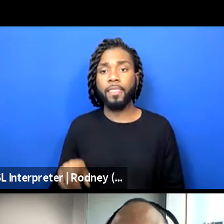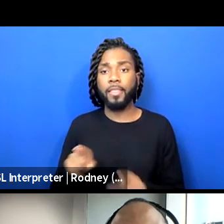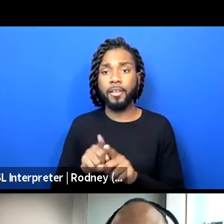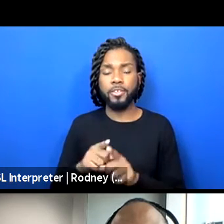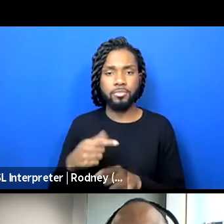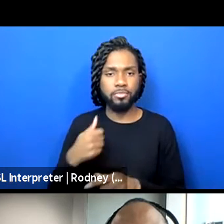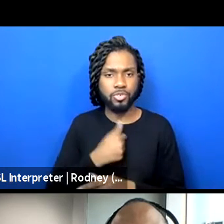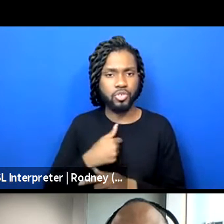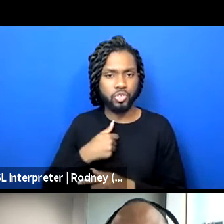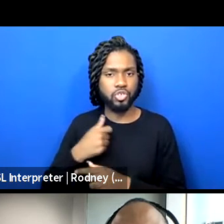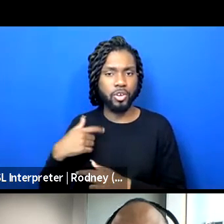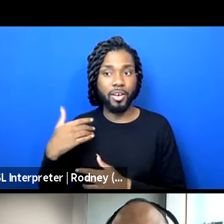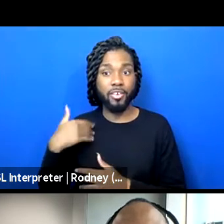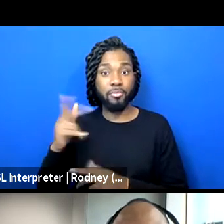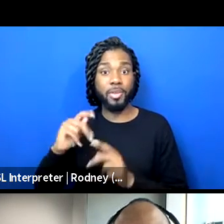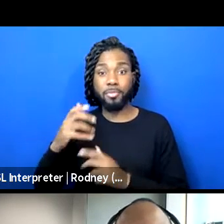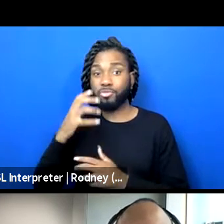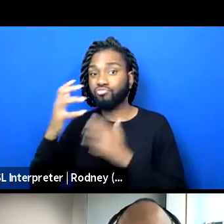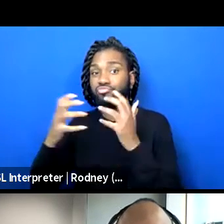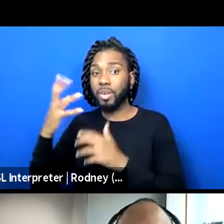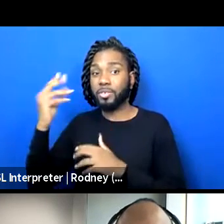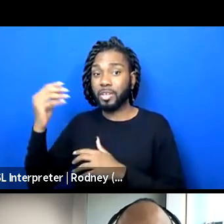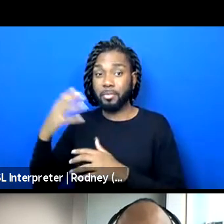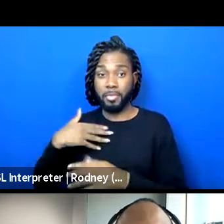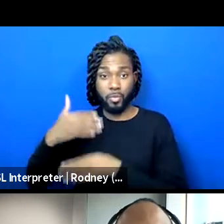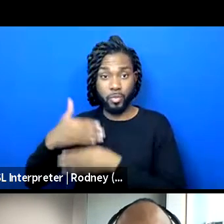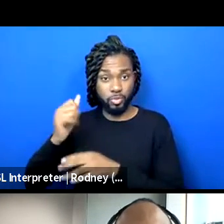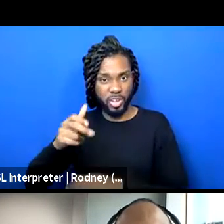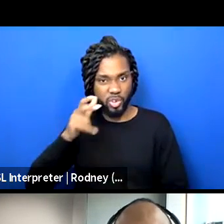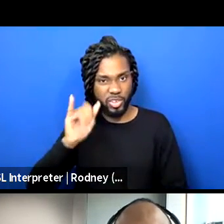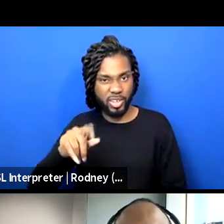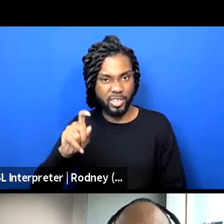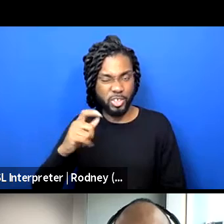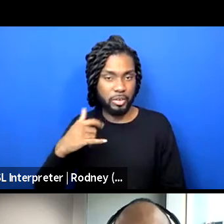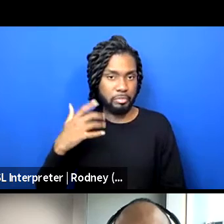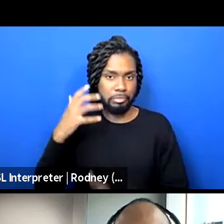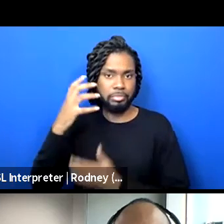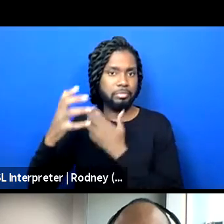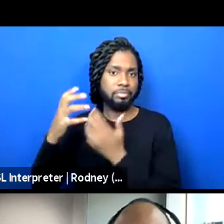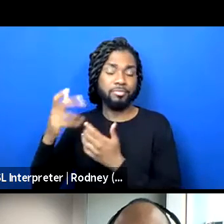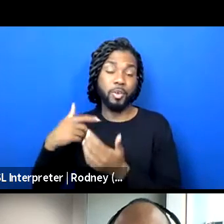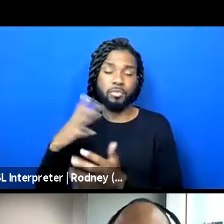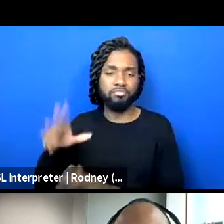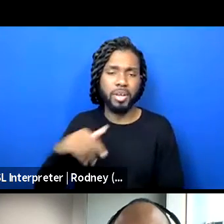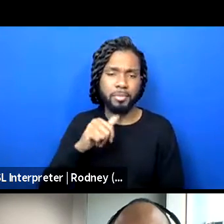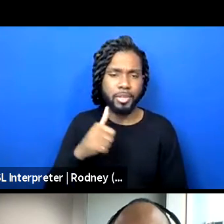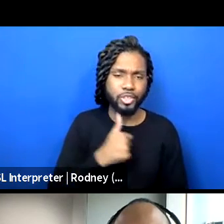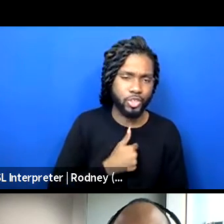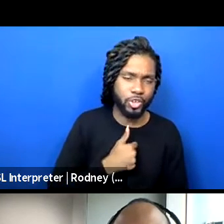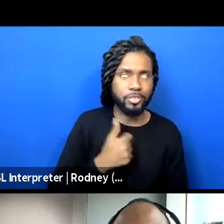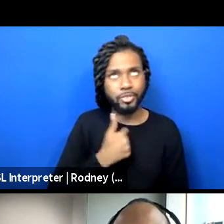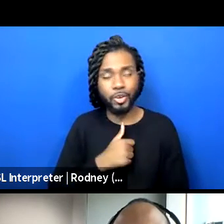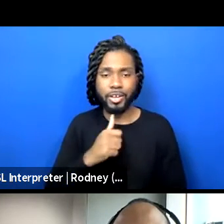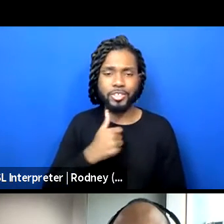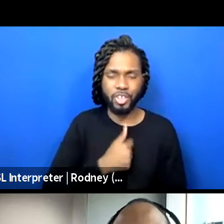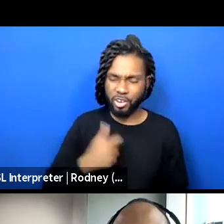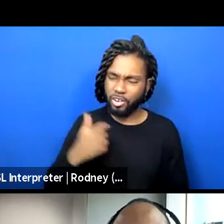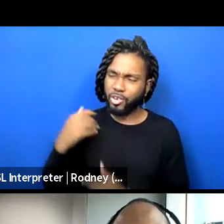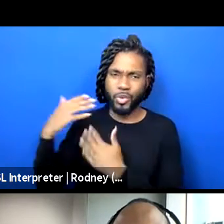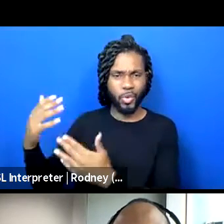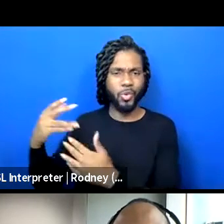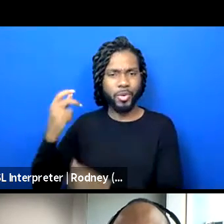can hear that. I have protesters outside of my window. Can you hear that? Sorry, not sorry. Sorry, not sorry. Y'all